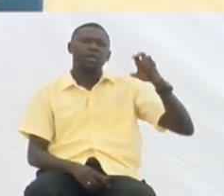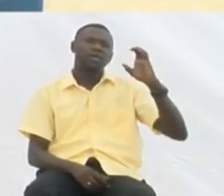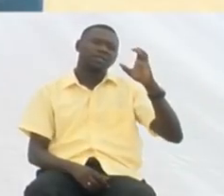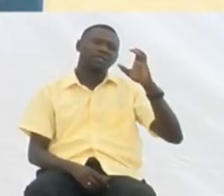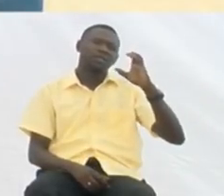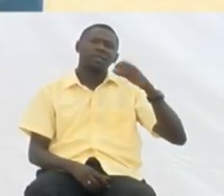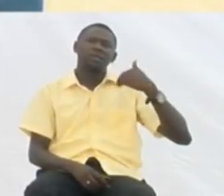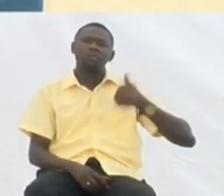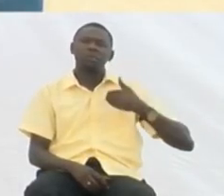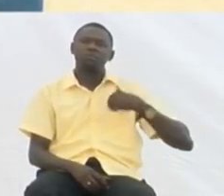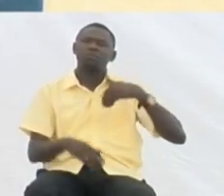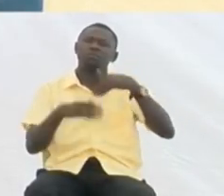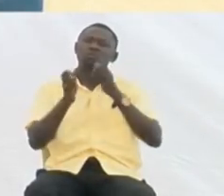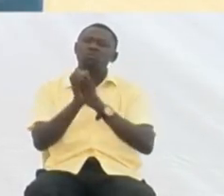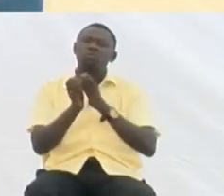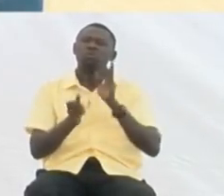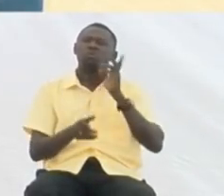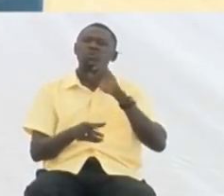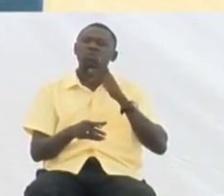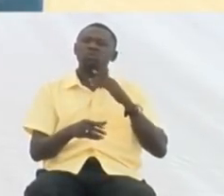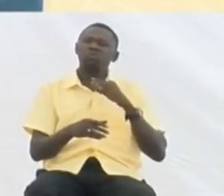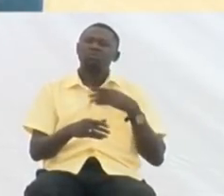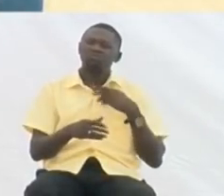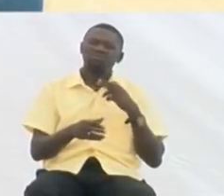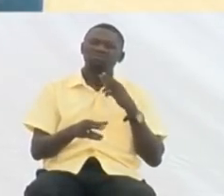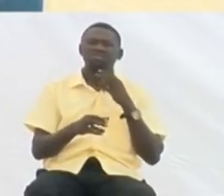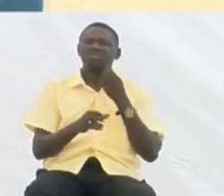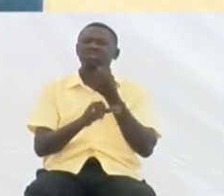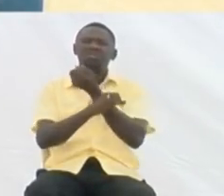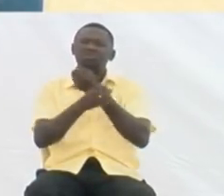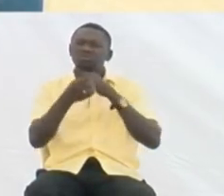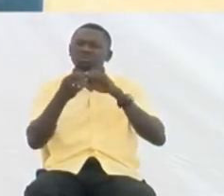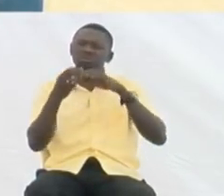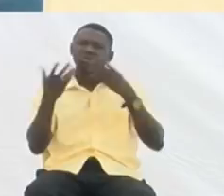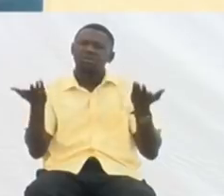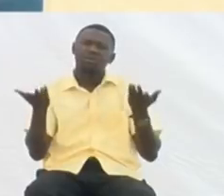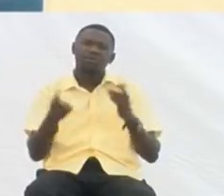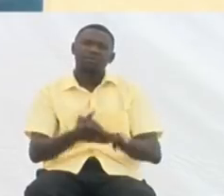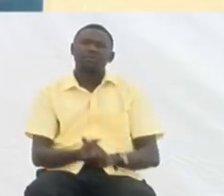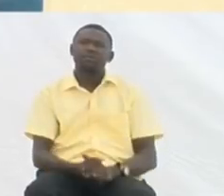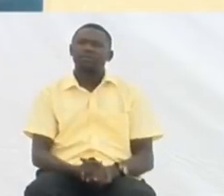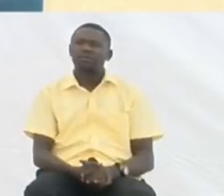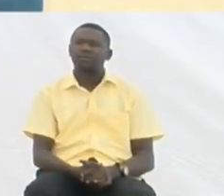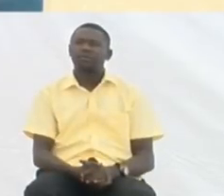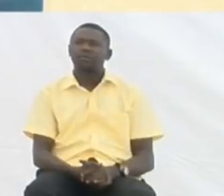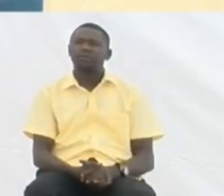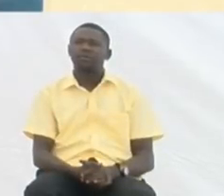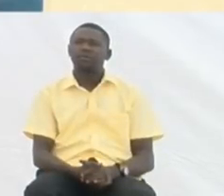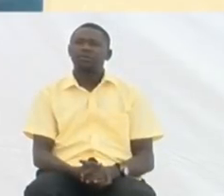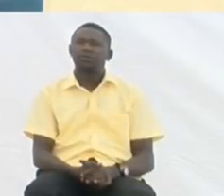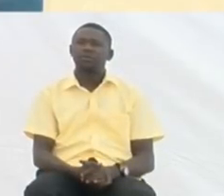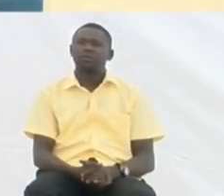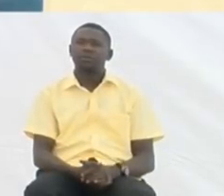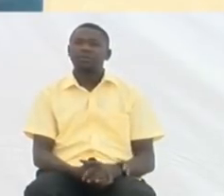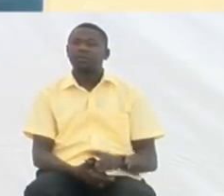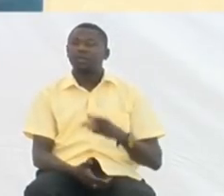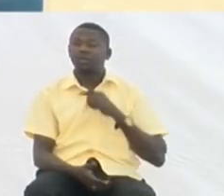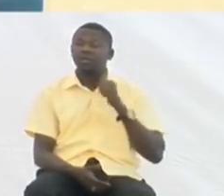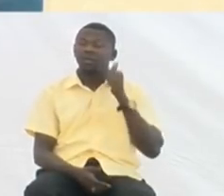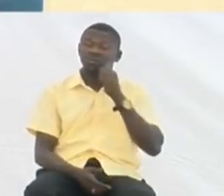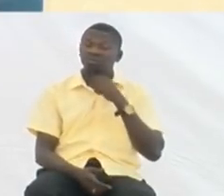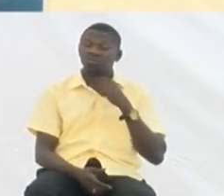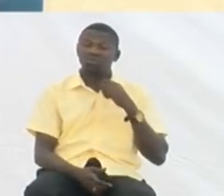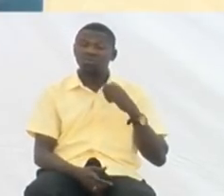la mulu tema Kenya be nyadile utumo. If you can you saba fenkilin then? They used to tussle over one